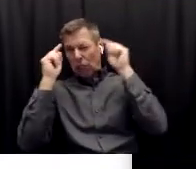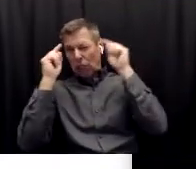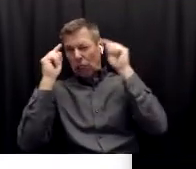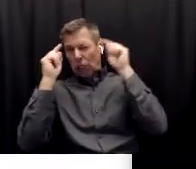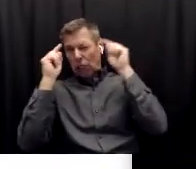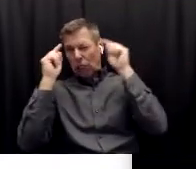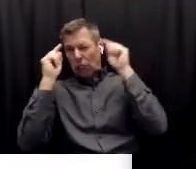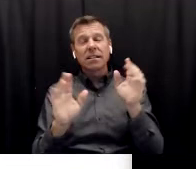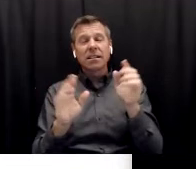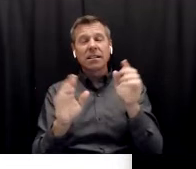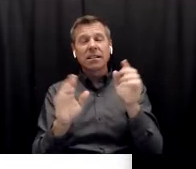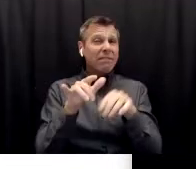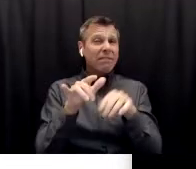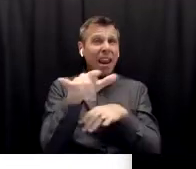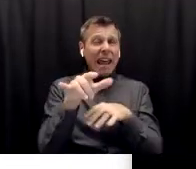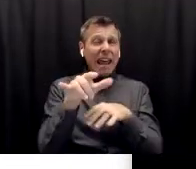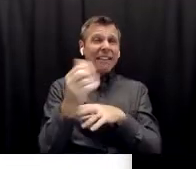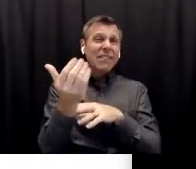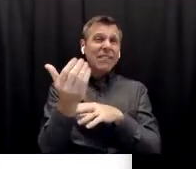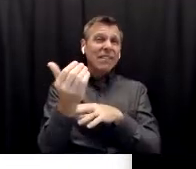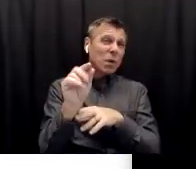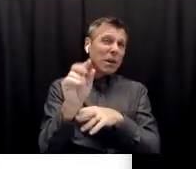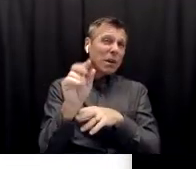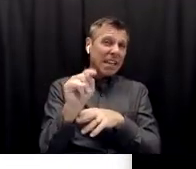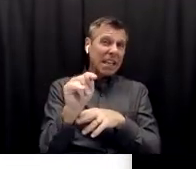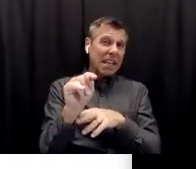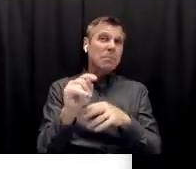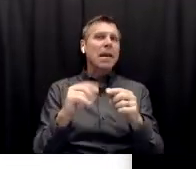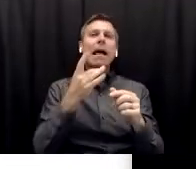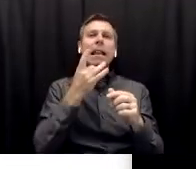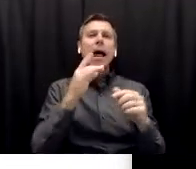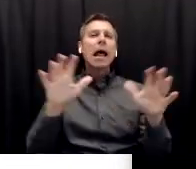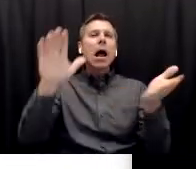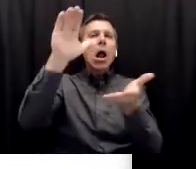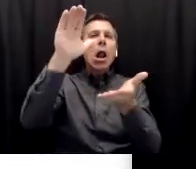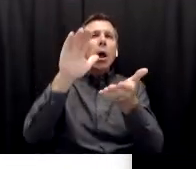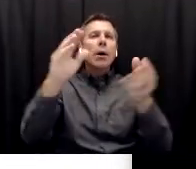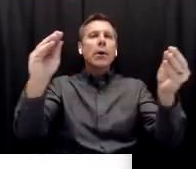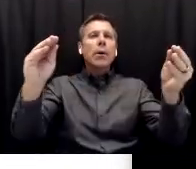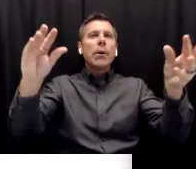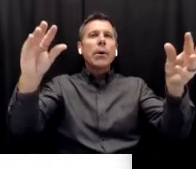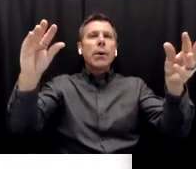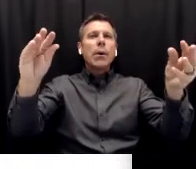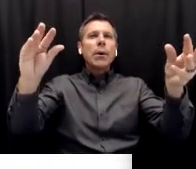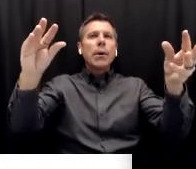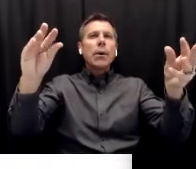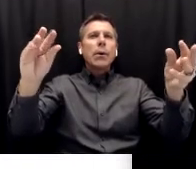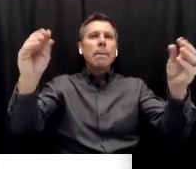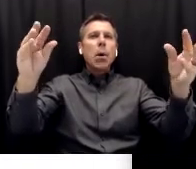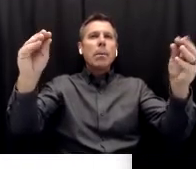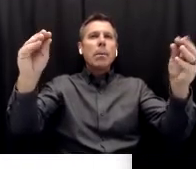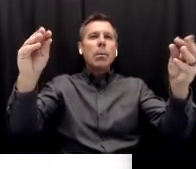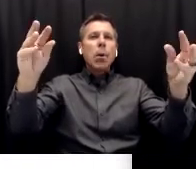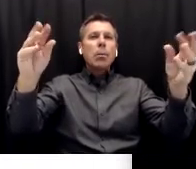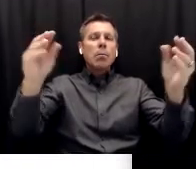away from you. So that might be one scenario where you might be able to reduce the intensity of these strobe lights. But in